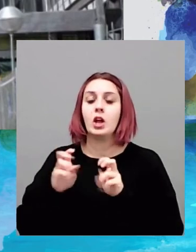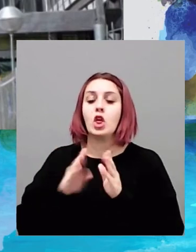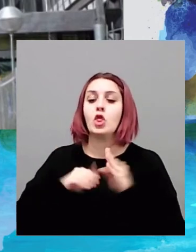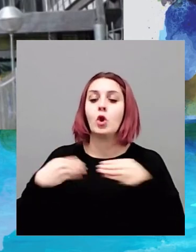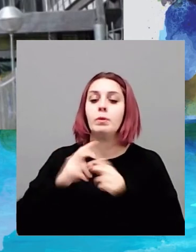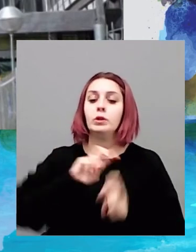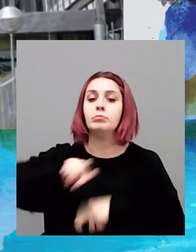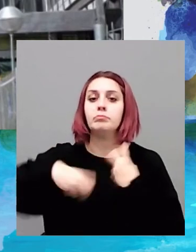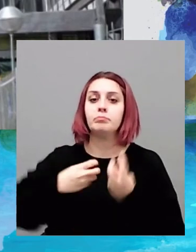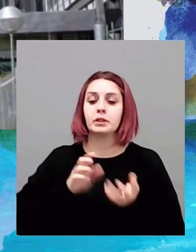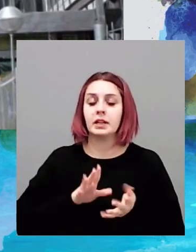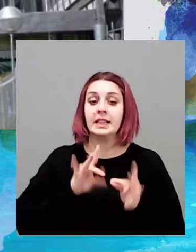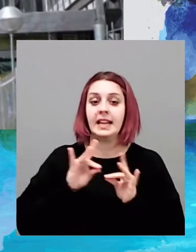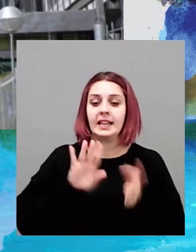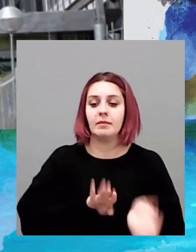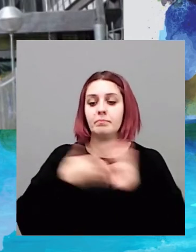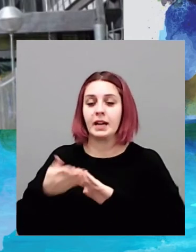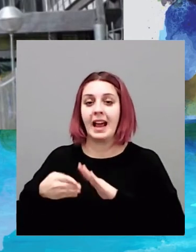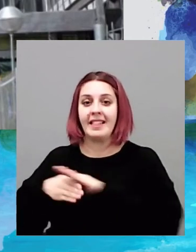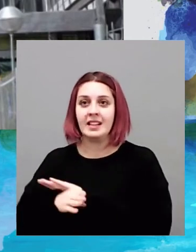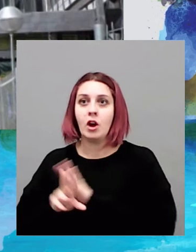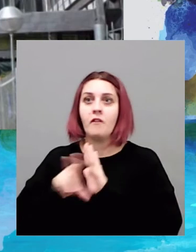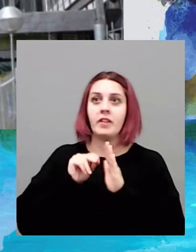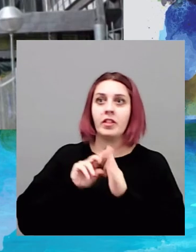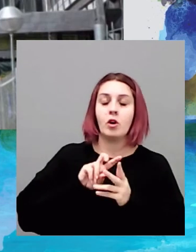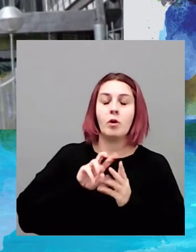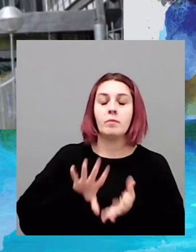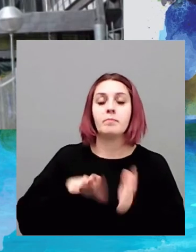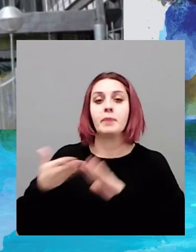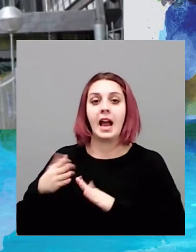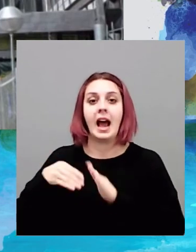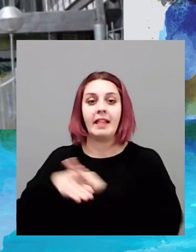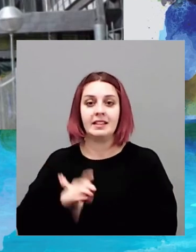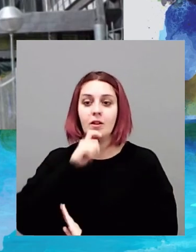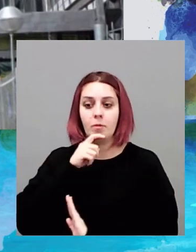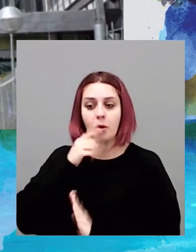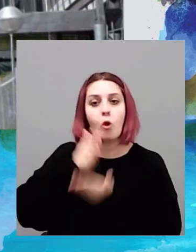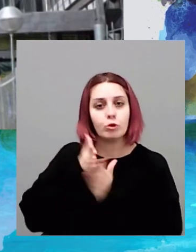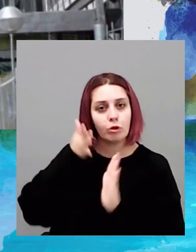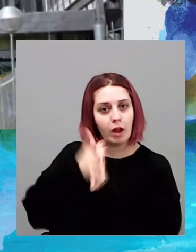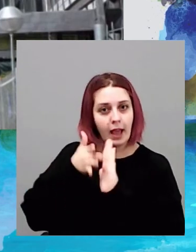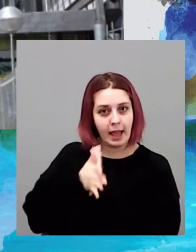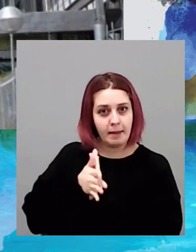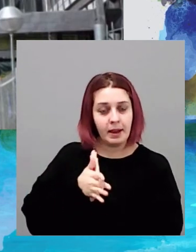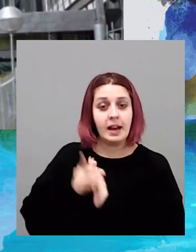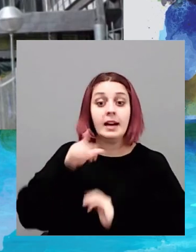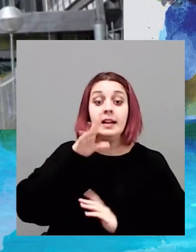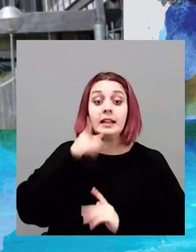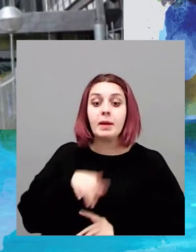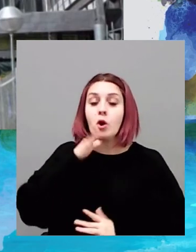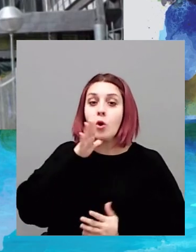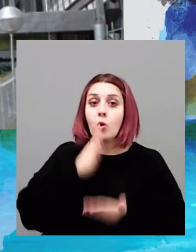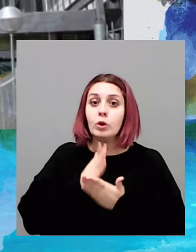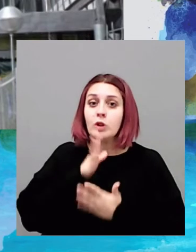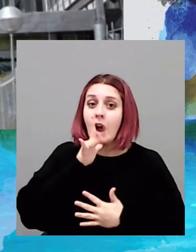Regarding accessible digital resources, we train on how to make an accessible document, an accessible video.